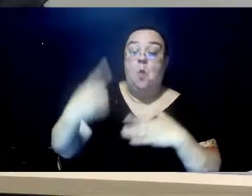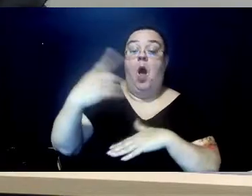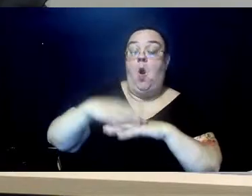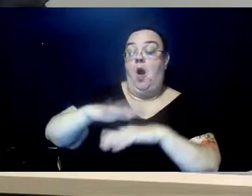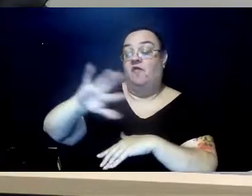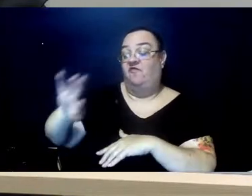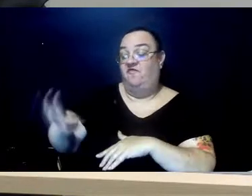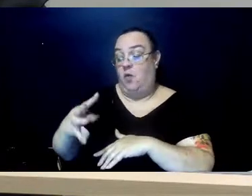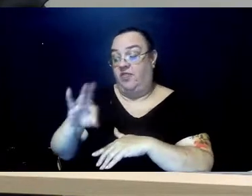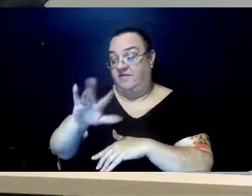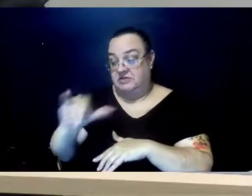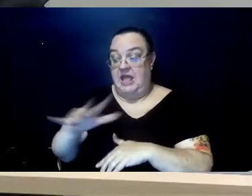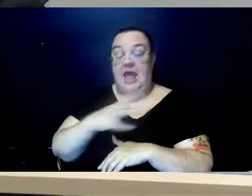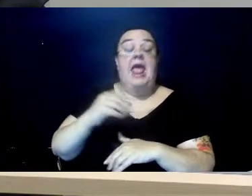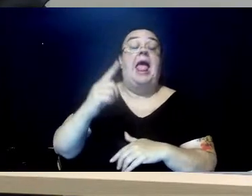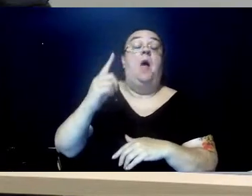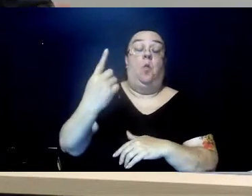day.